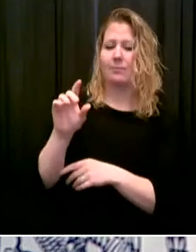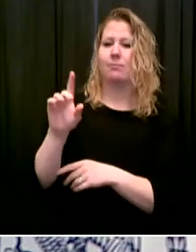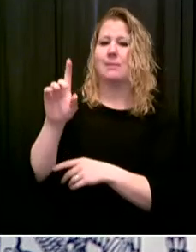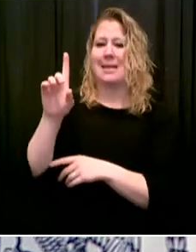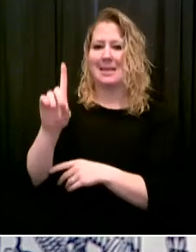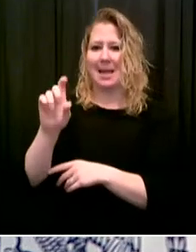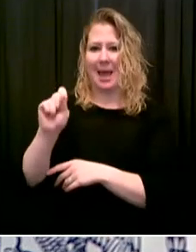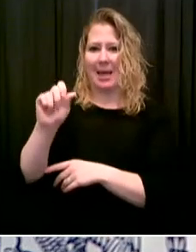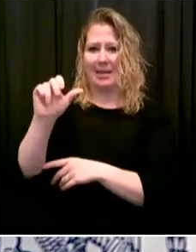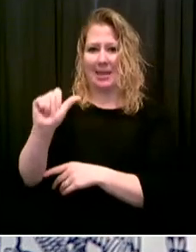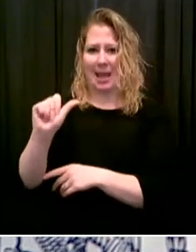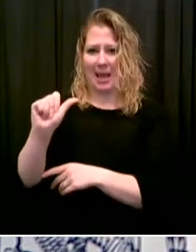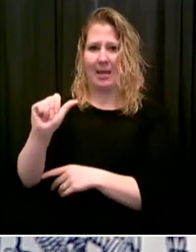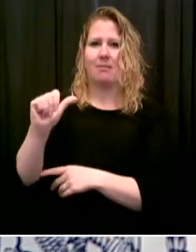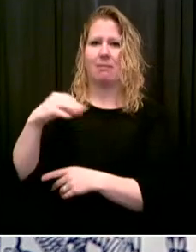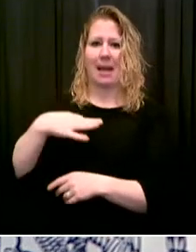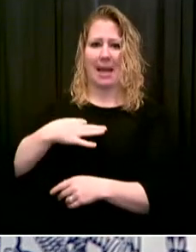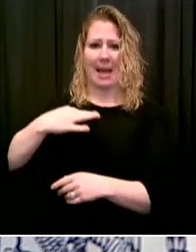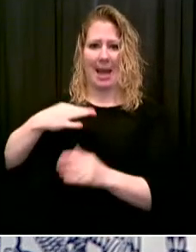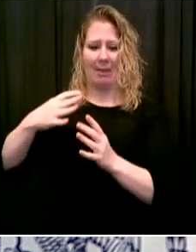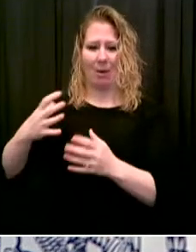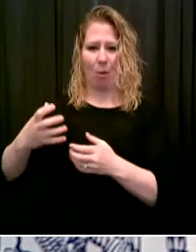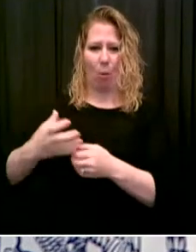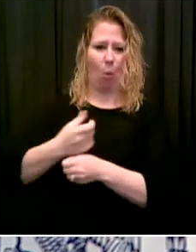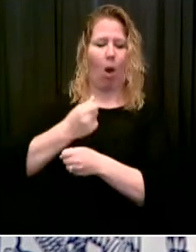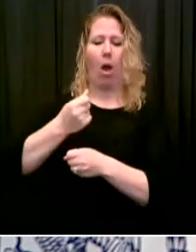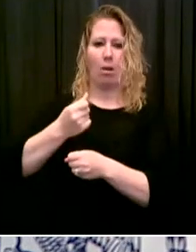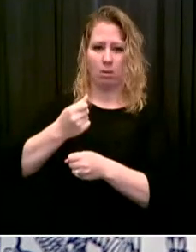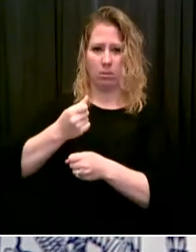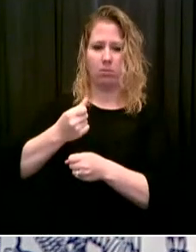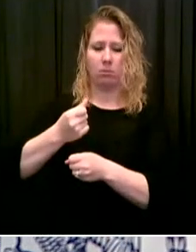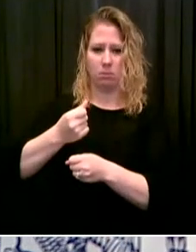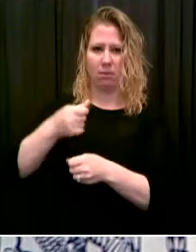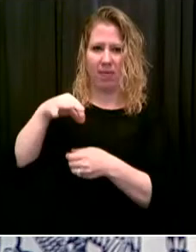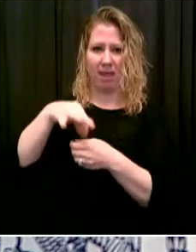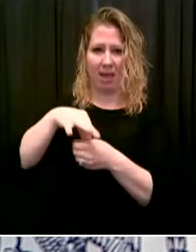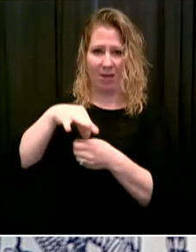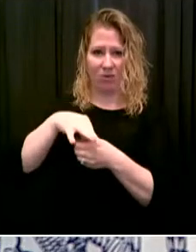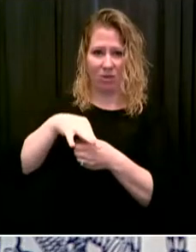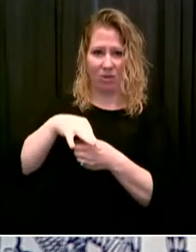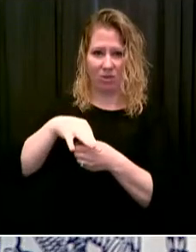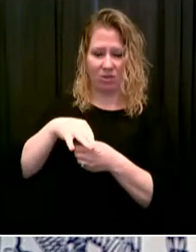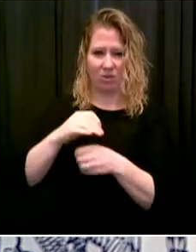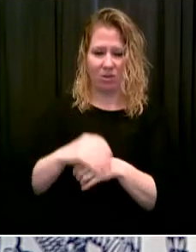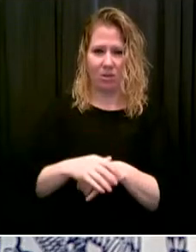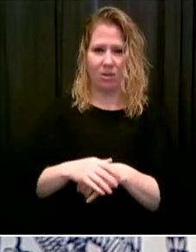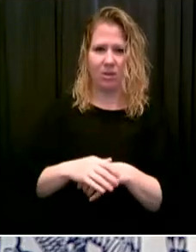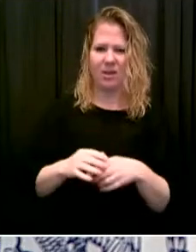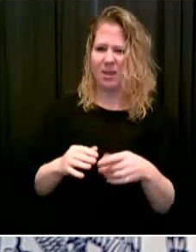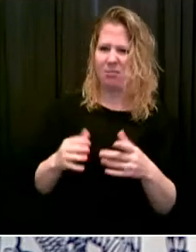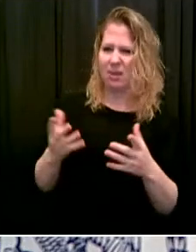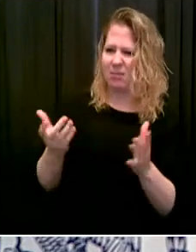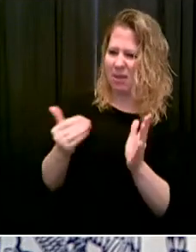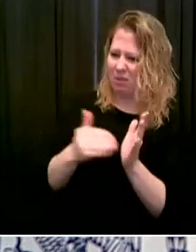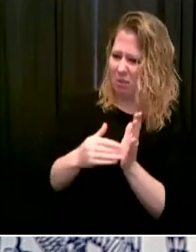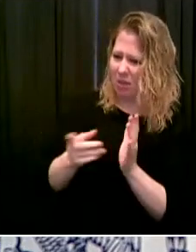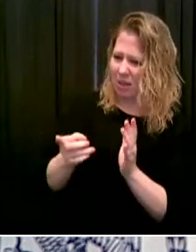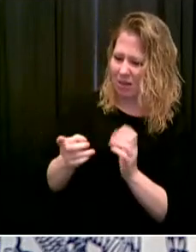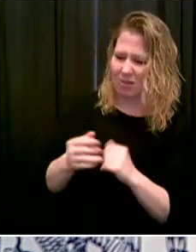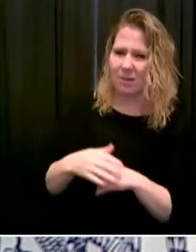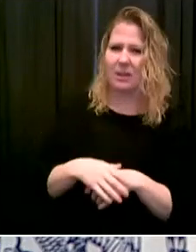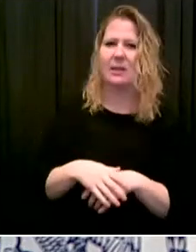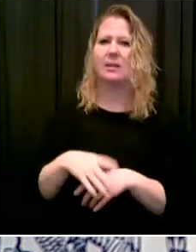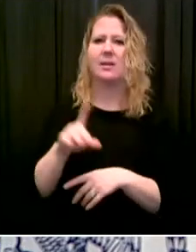general. What was the last part? Sorry, the DSA movement. I think the